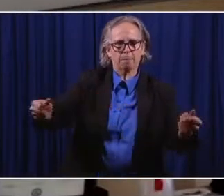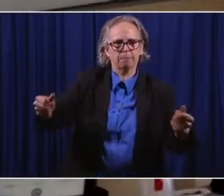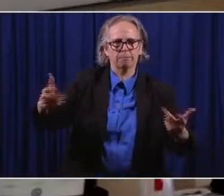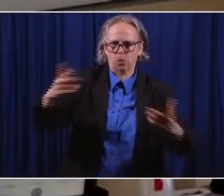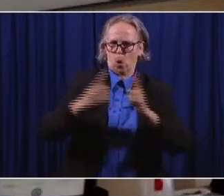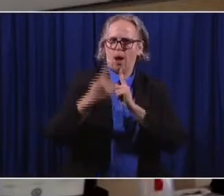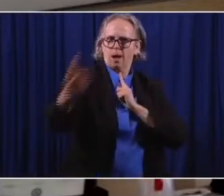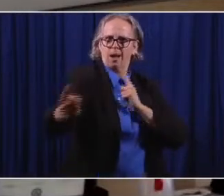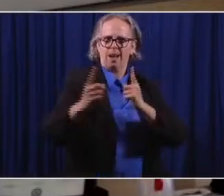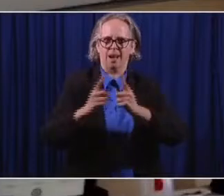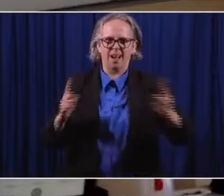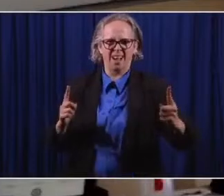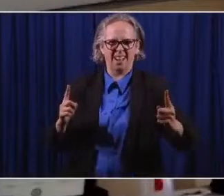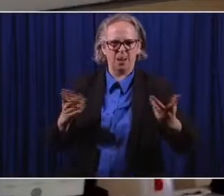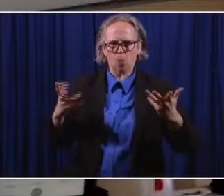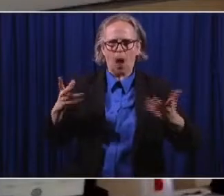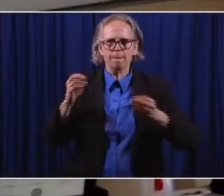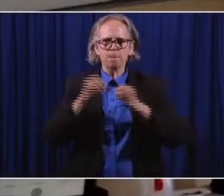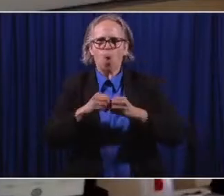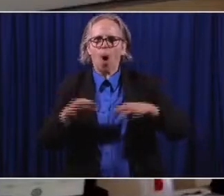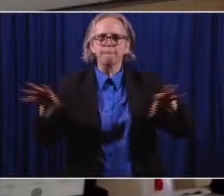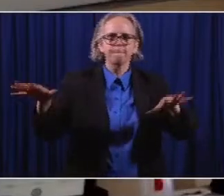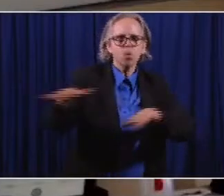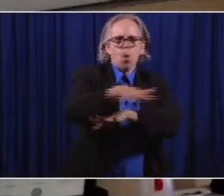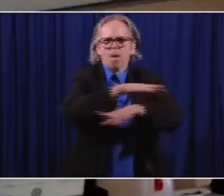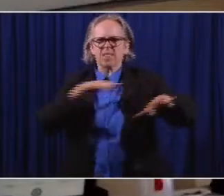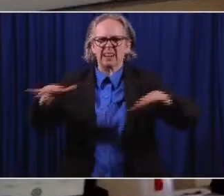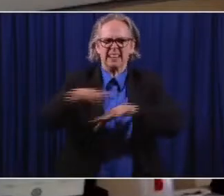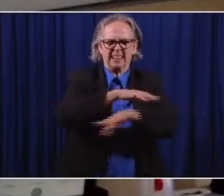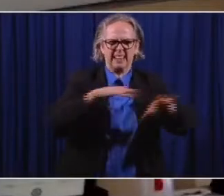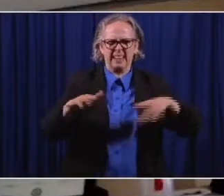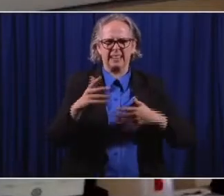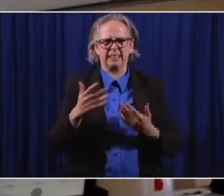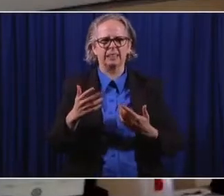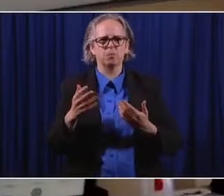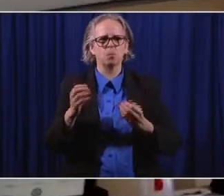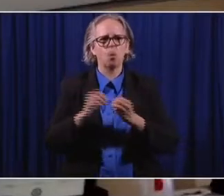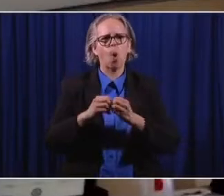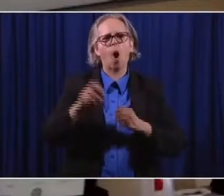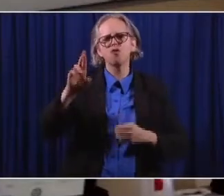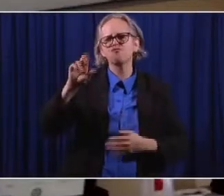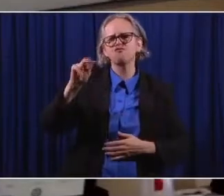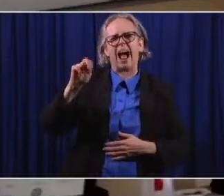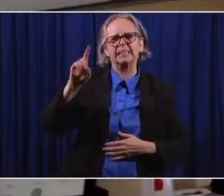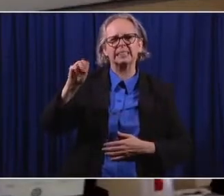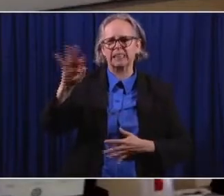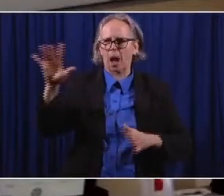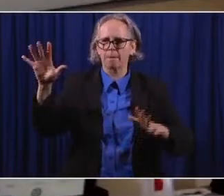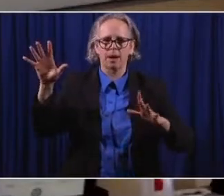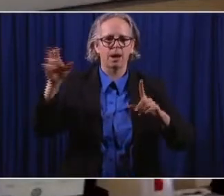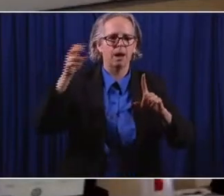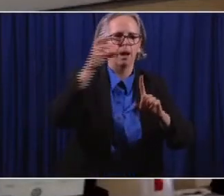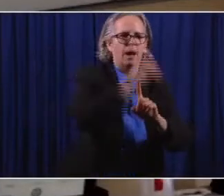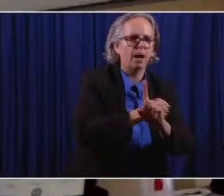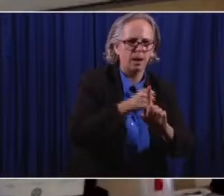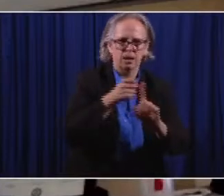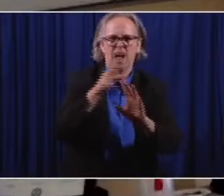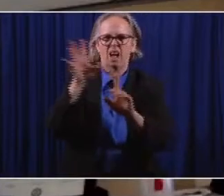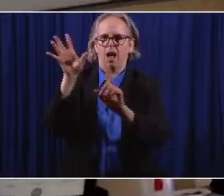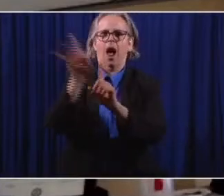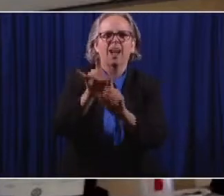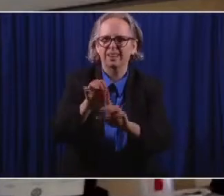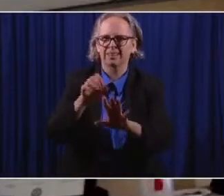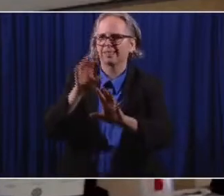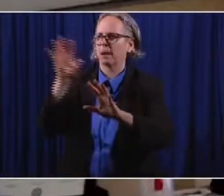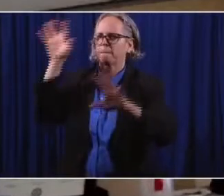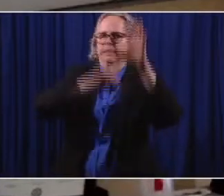larger, basically more random kind of pattern as well. And what we try to do when we're talking about it on the indoor side of things is